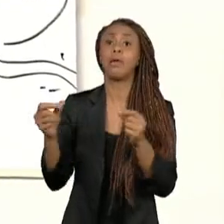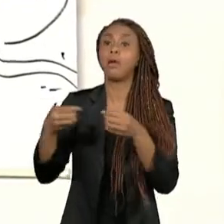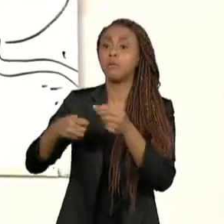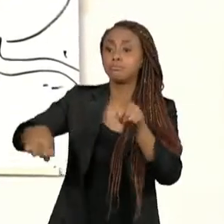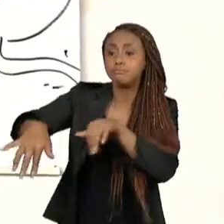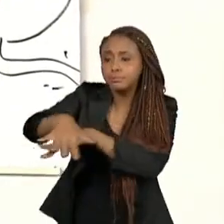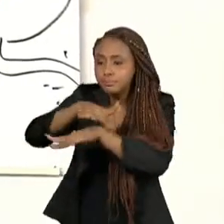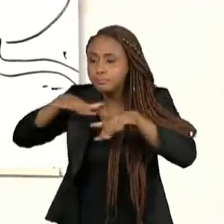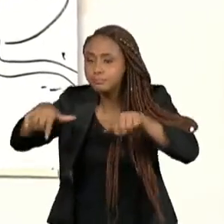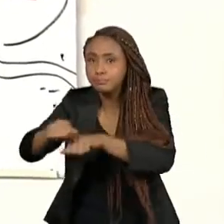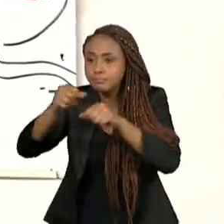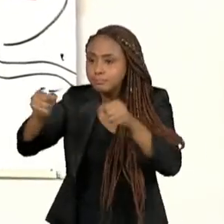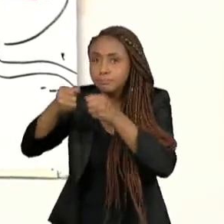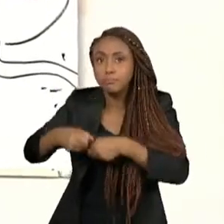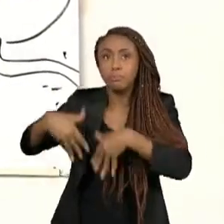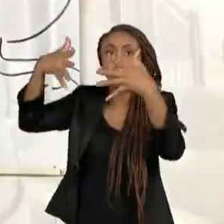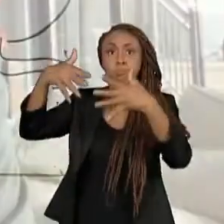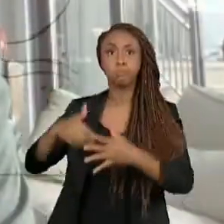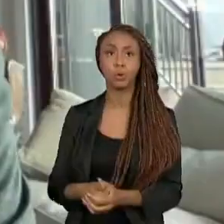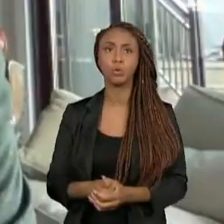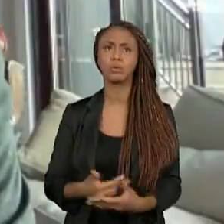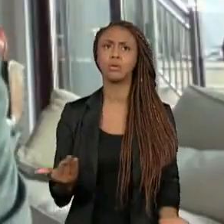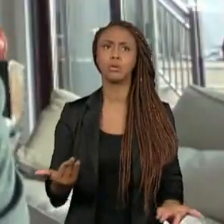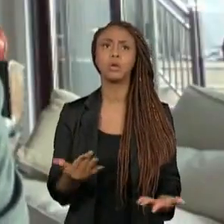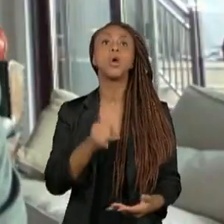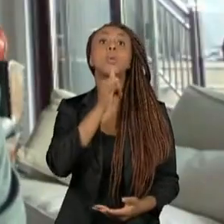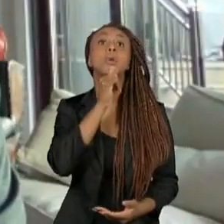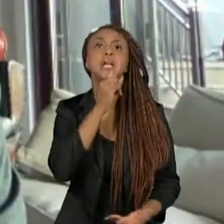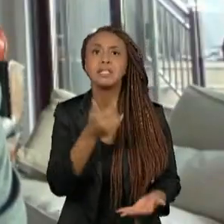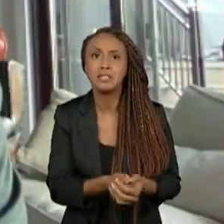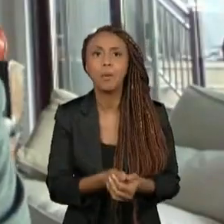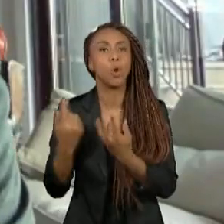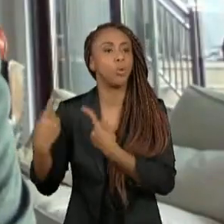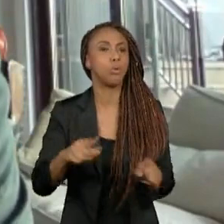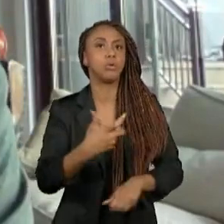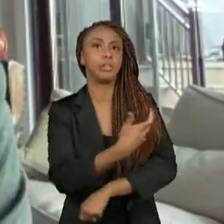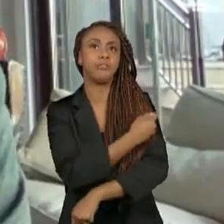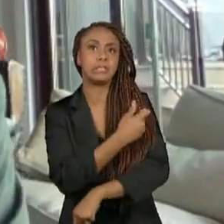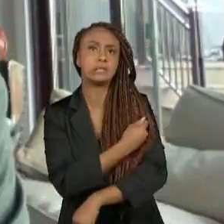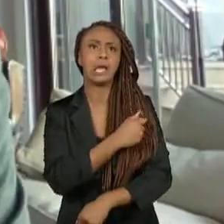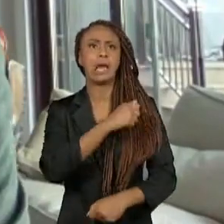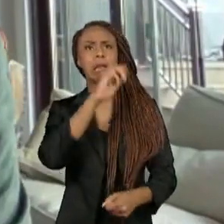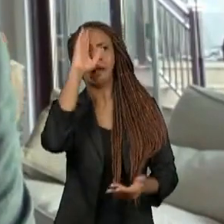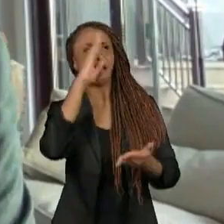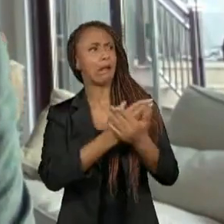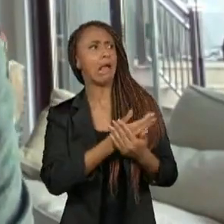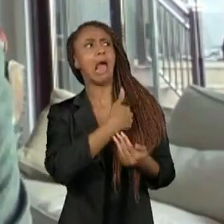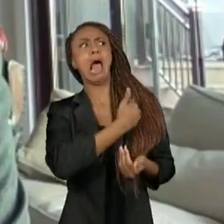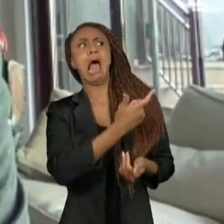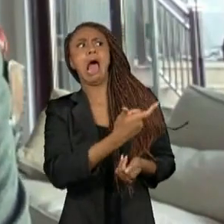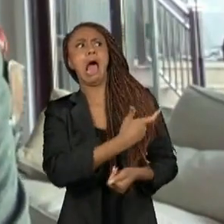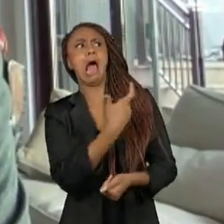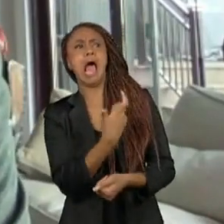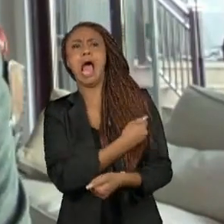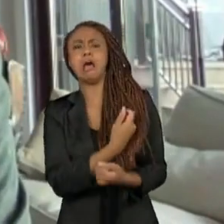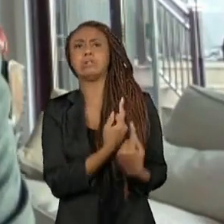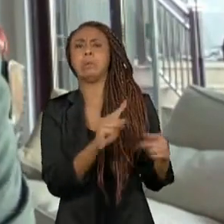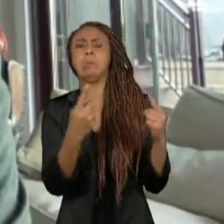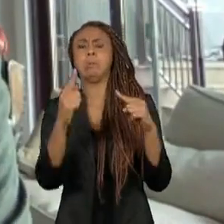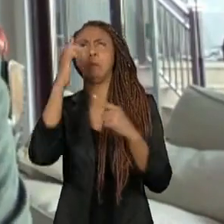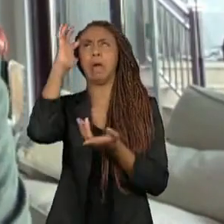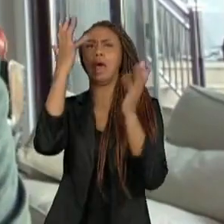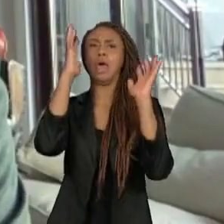of anti-vaccine mysticism, crazy beliefs about vaccines, which predated